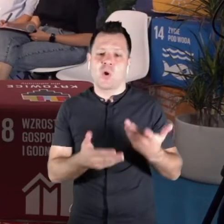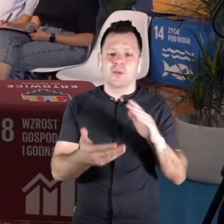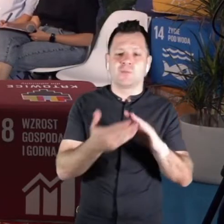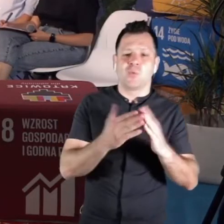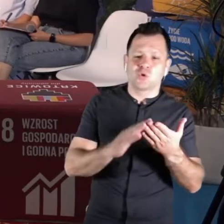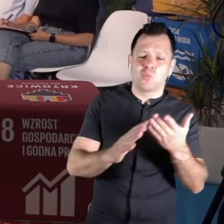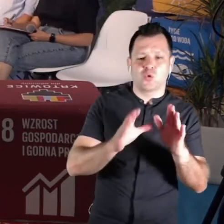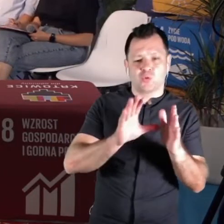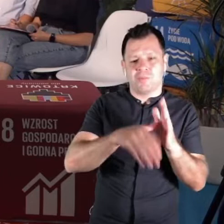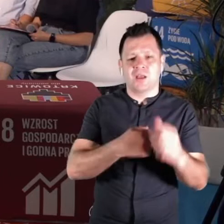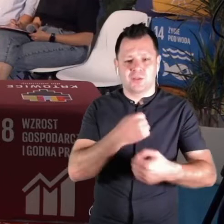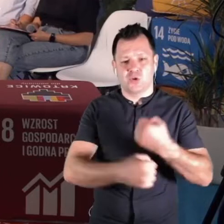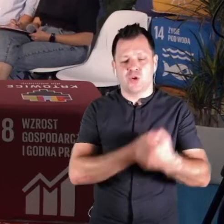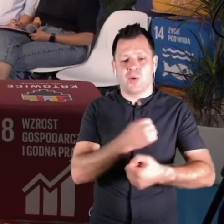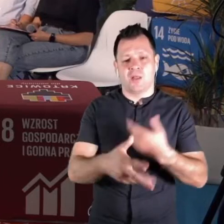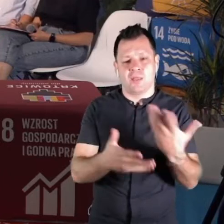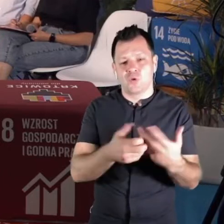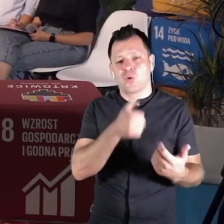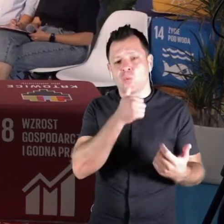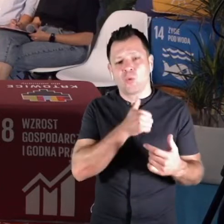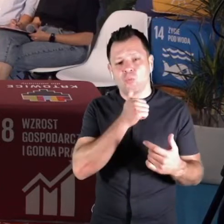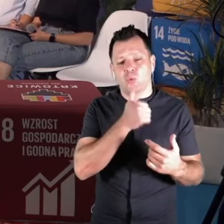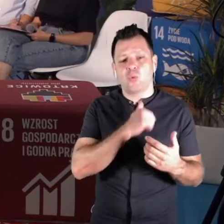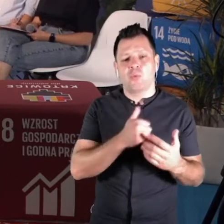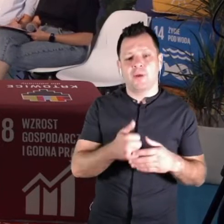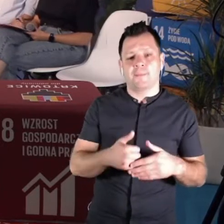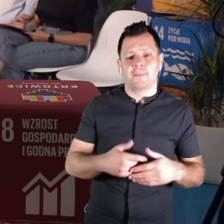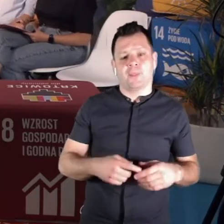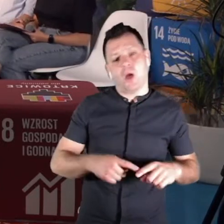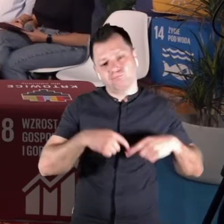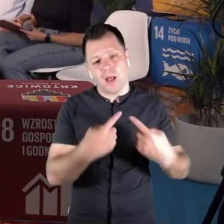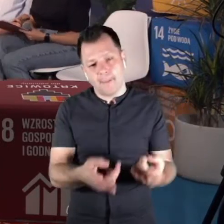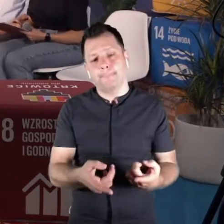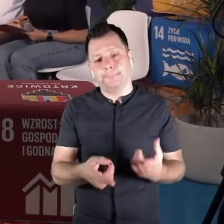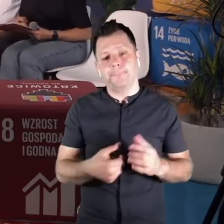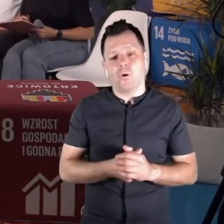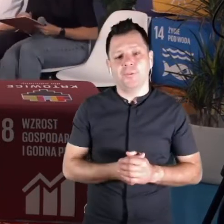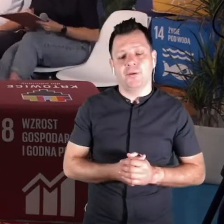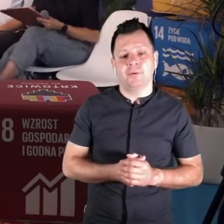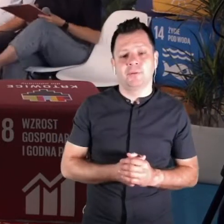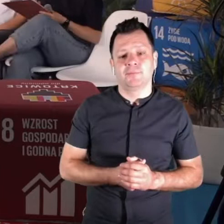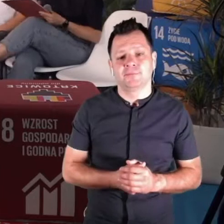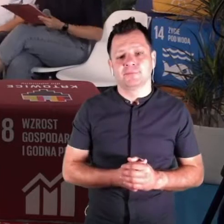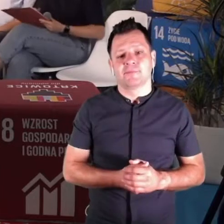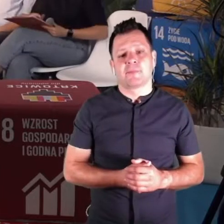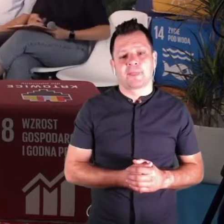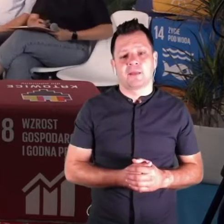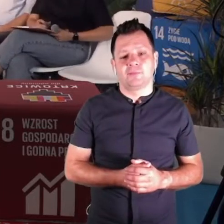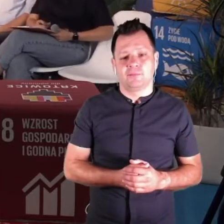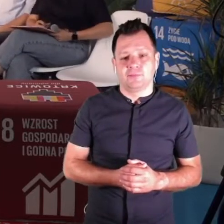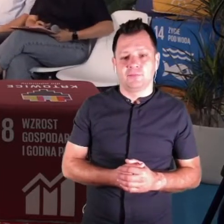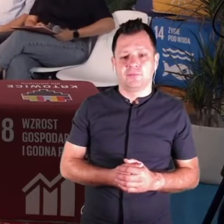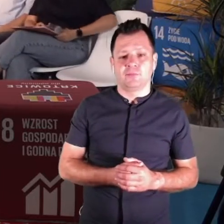had the opportunity of Urban Lab, which is a finished right now the project adaptation of Urban Lab